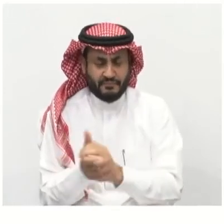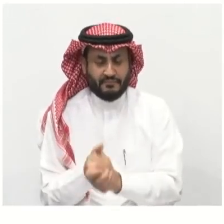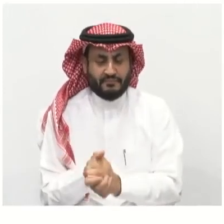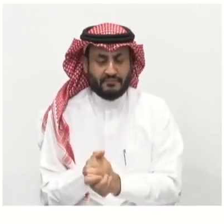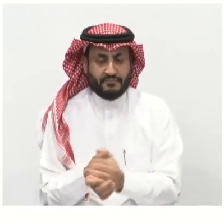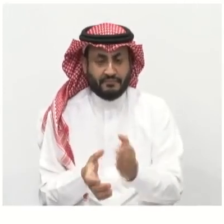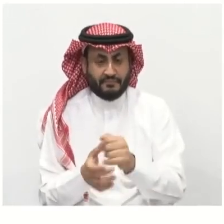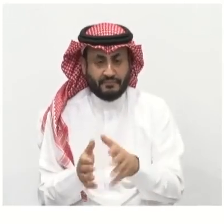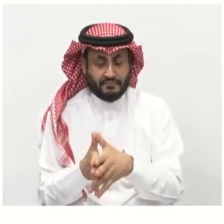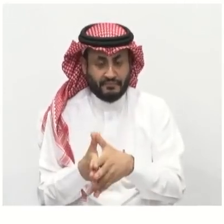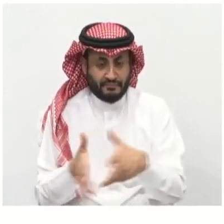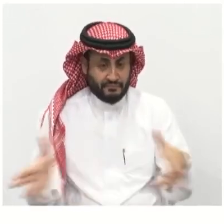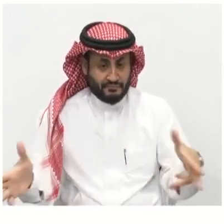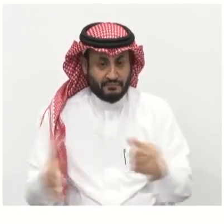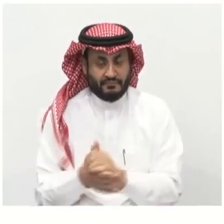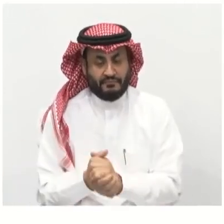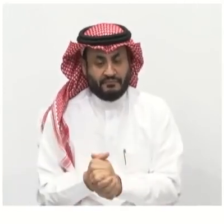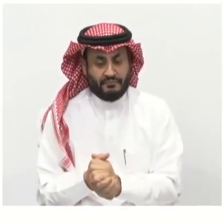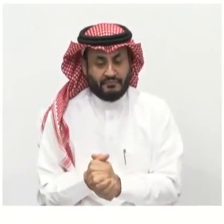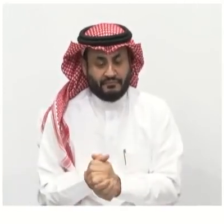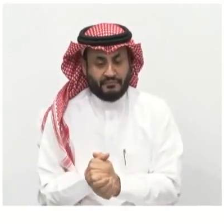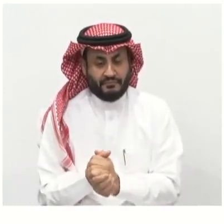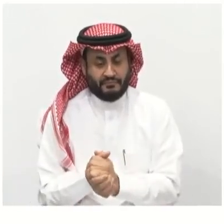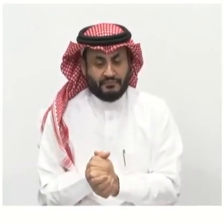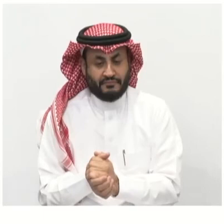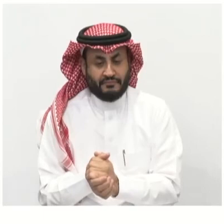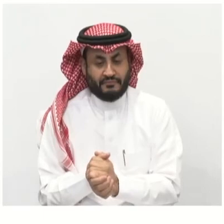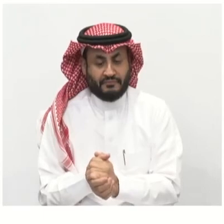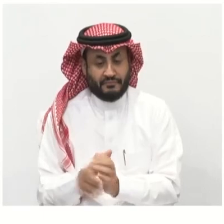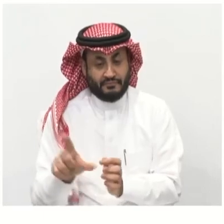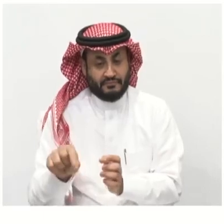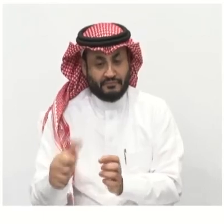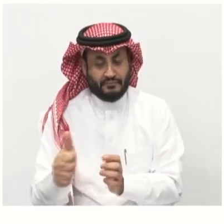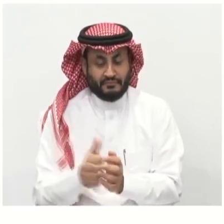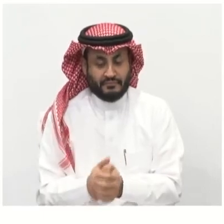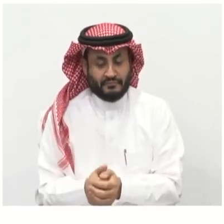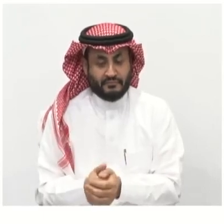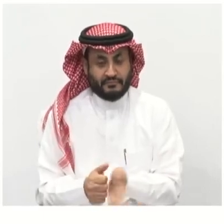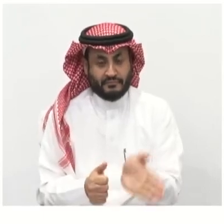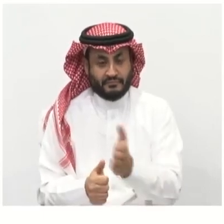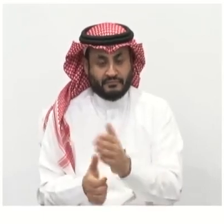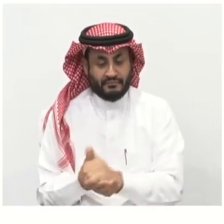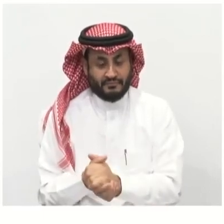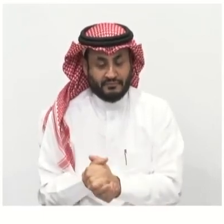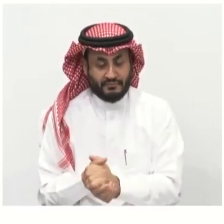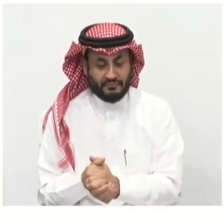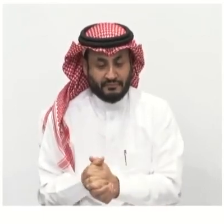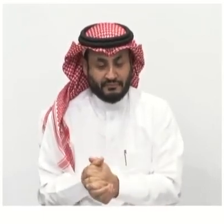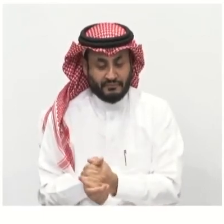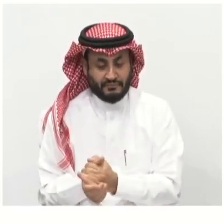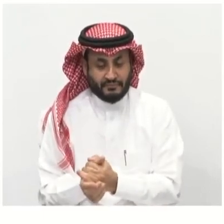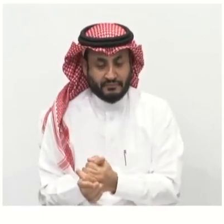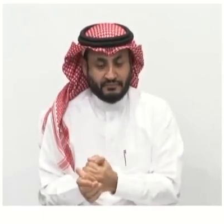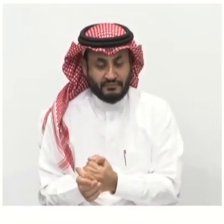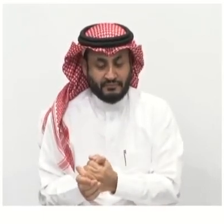short. Lime, long. Excellent. So now we're going to write the